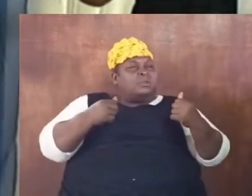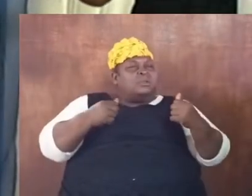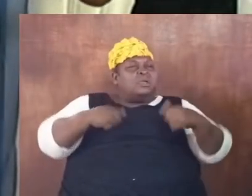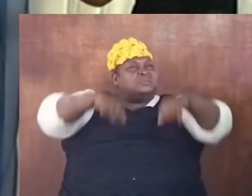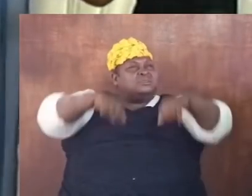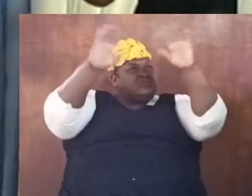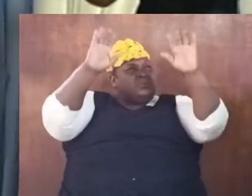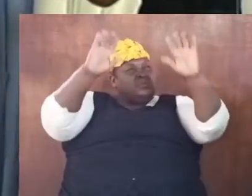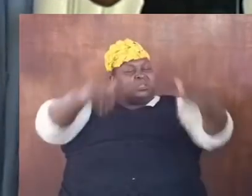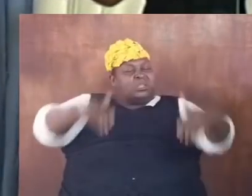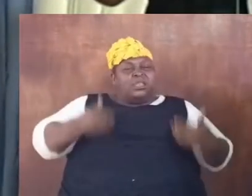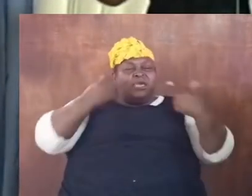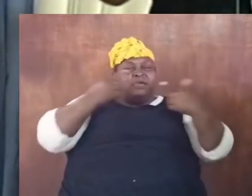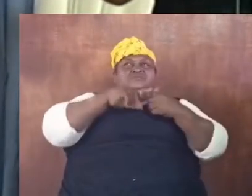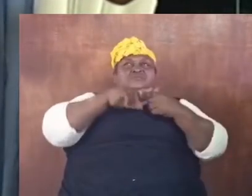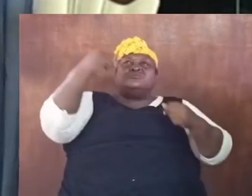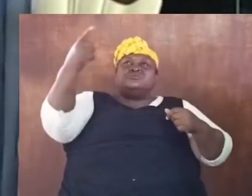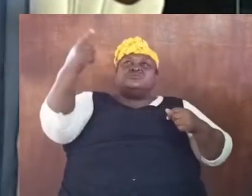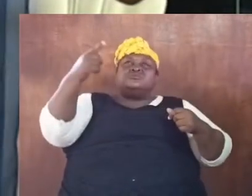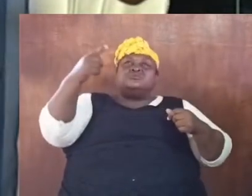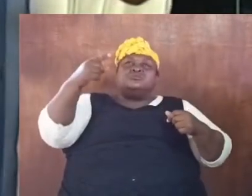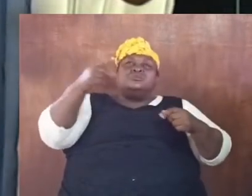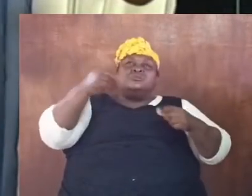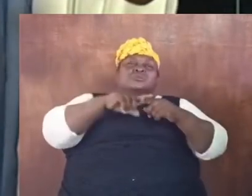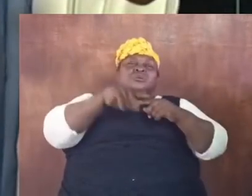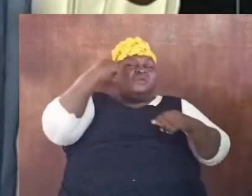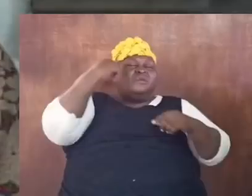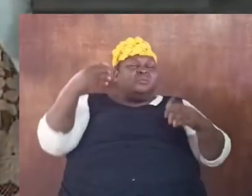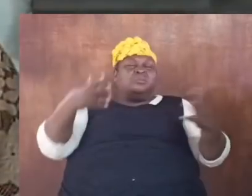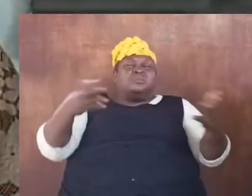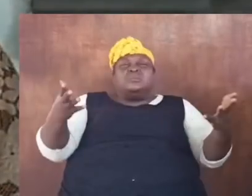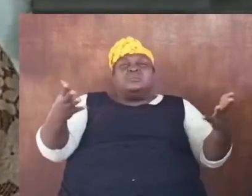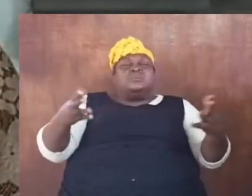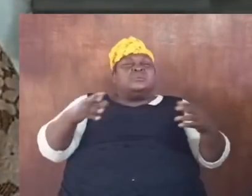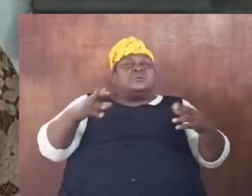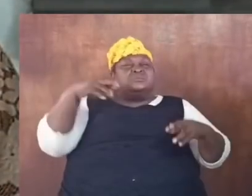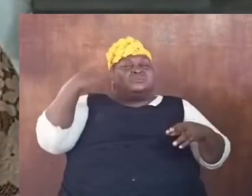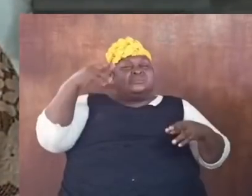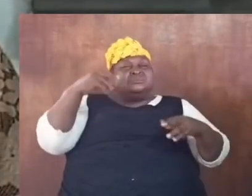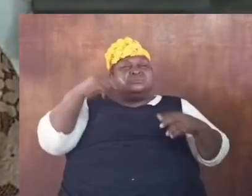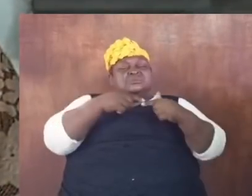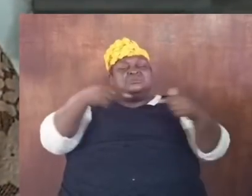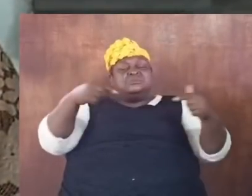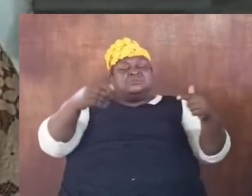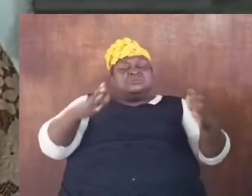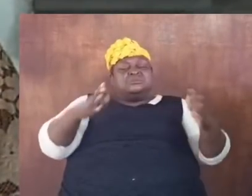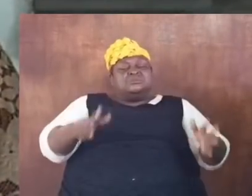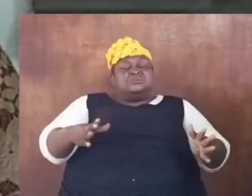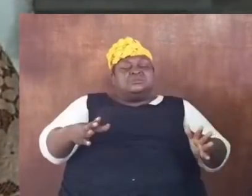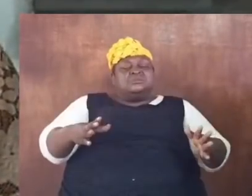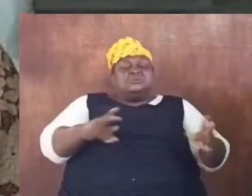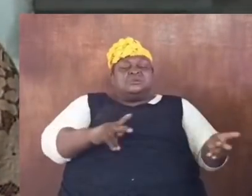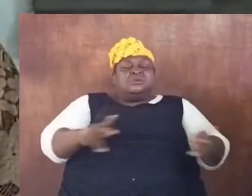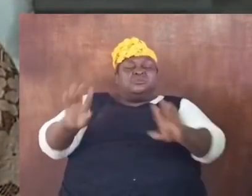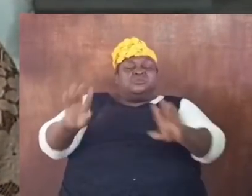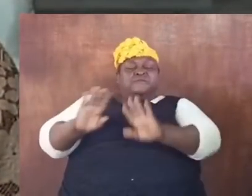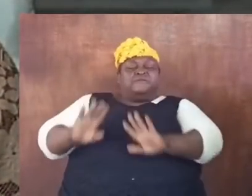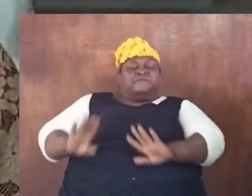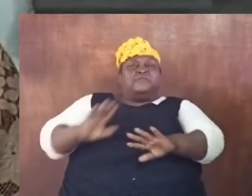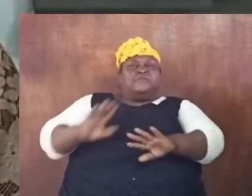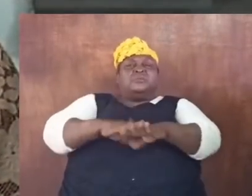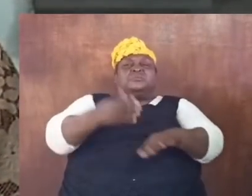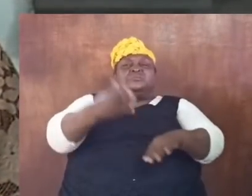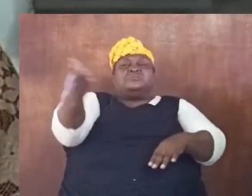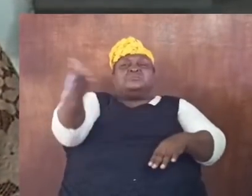life to you, Lord. But for whatever reason, Lord God, the enemy, oh God, putting fear on them, we say